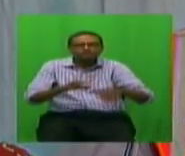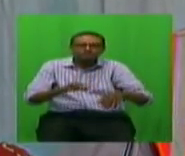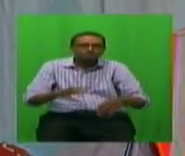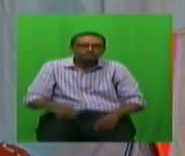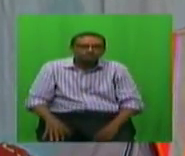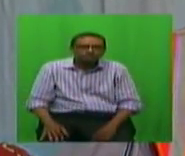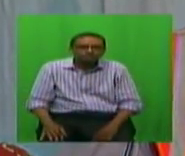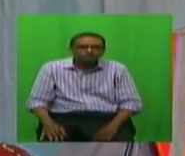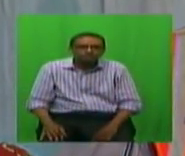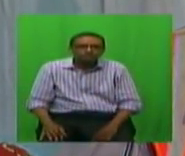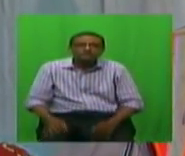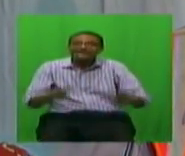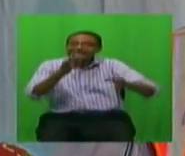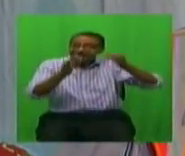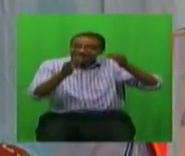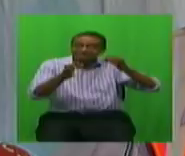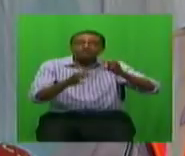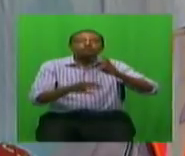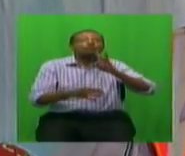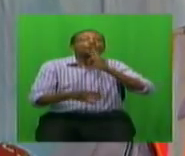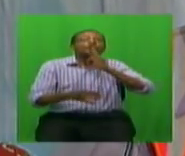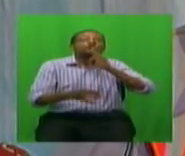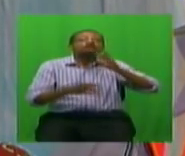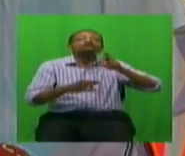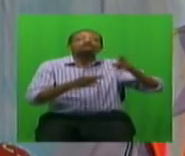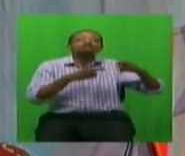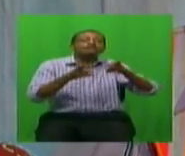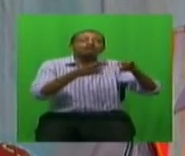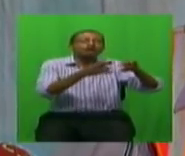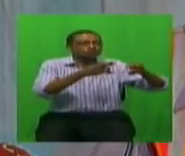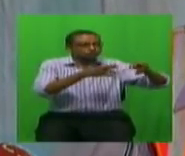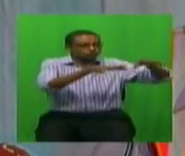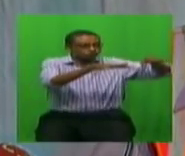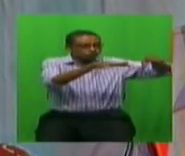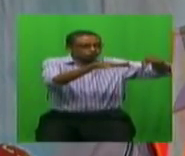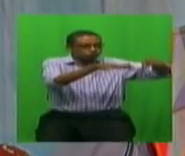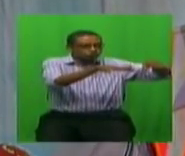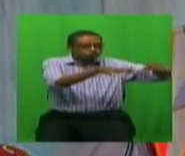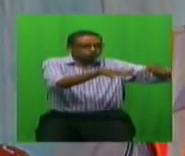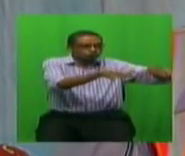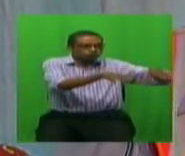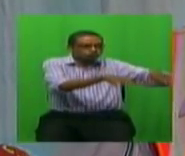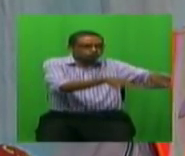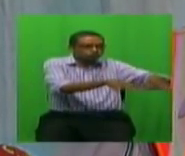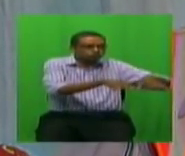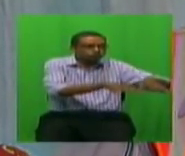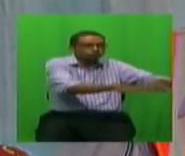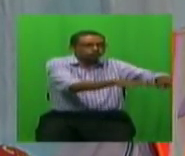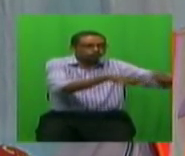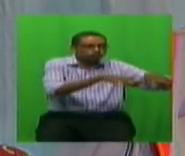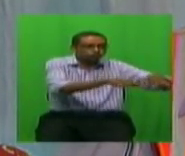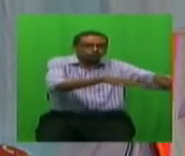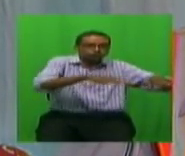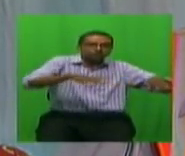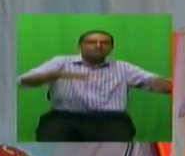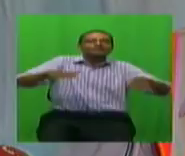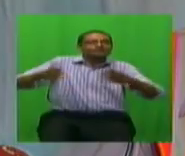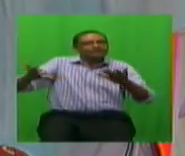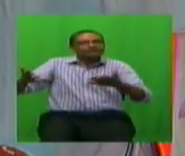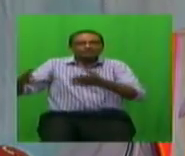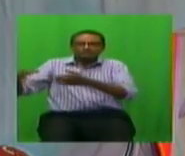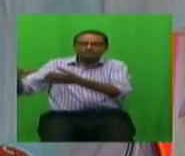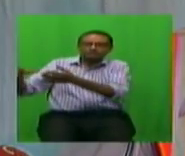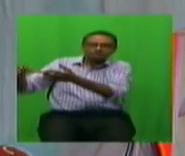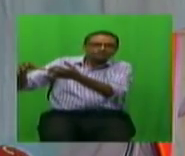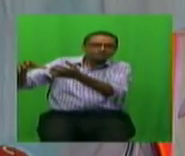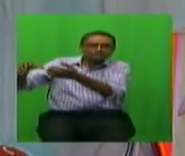river. So I understand the plight of some of the residents who will probably see a pump off, but it makes no sense you running a